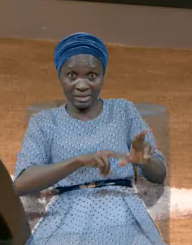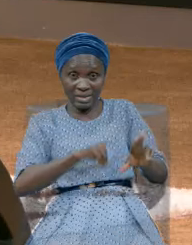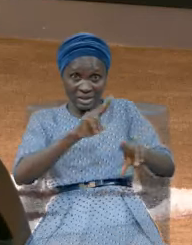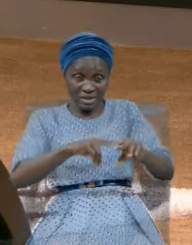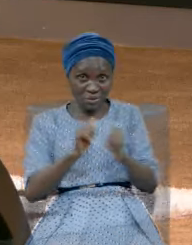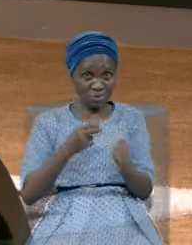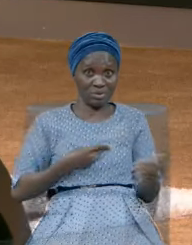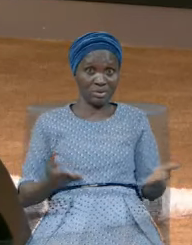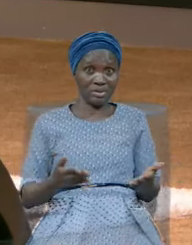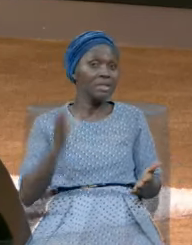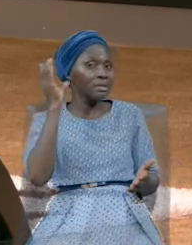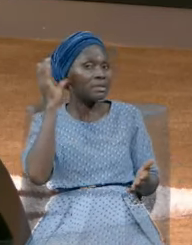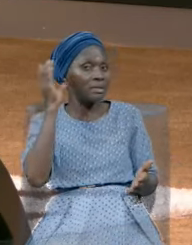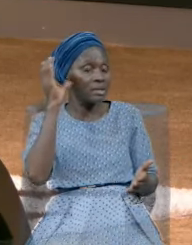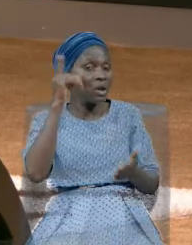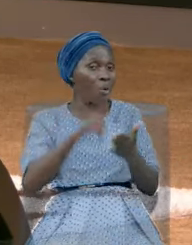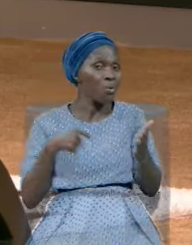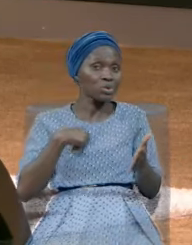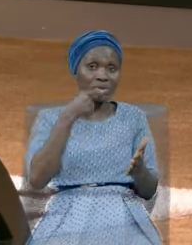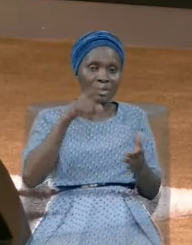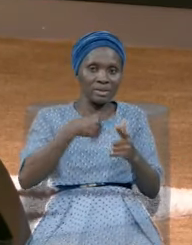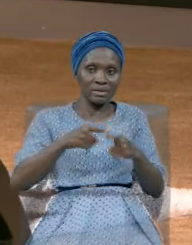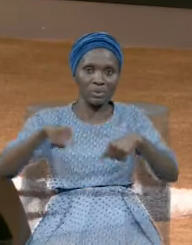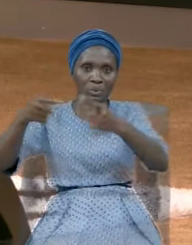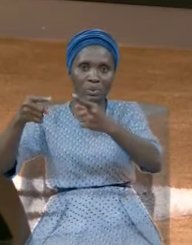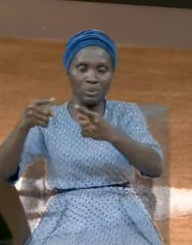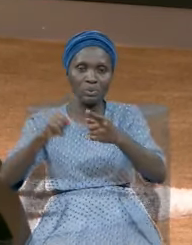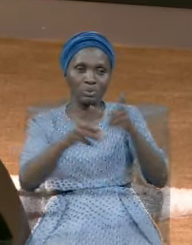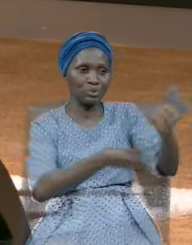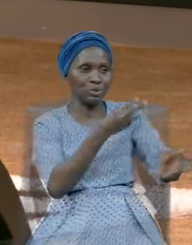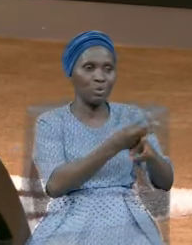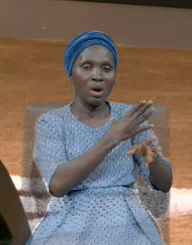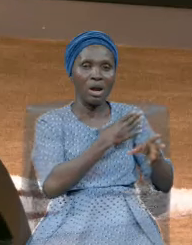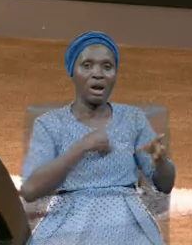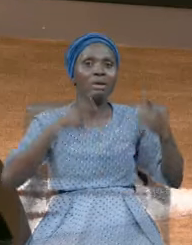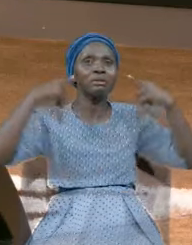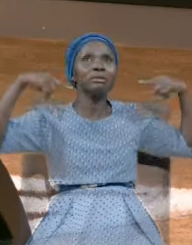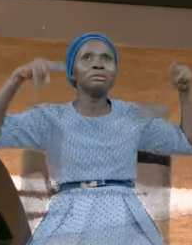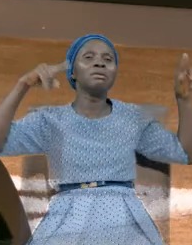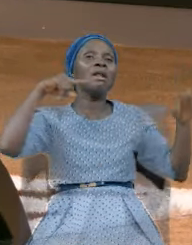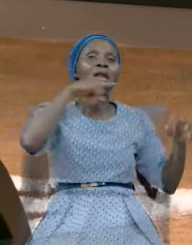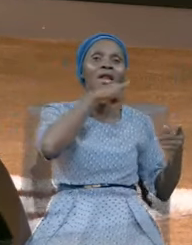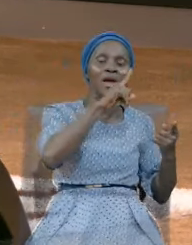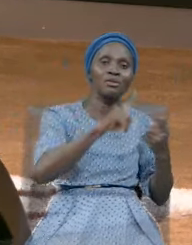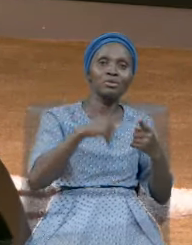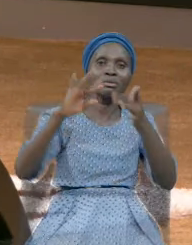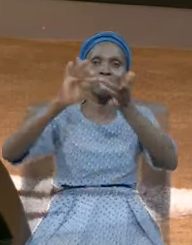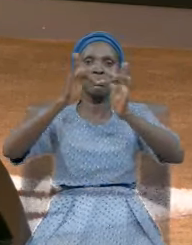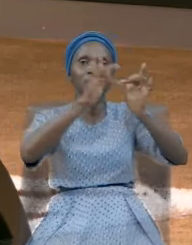go and tell a lie to the world through social media. Ungodly